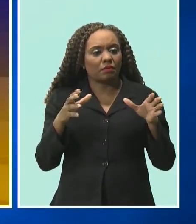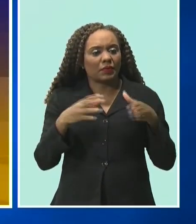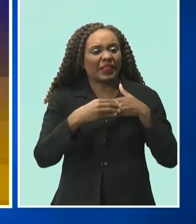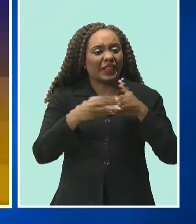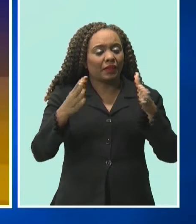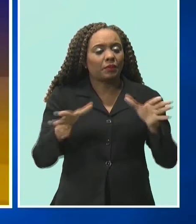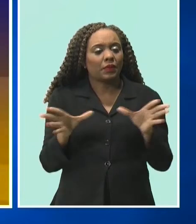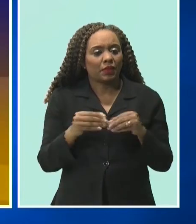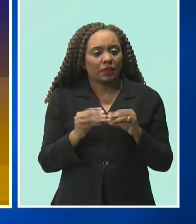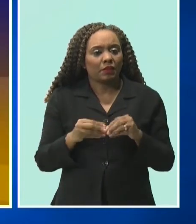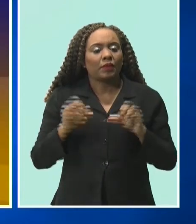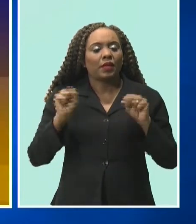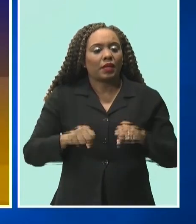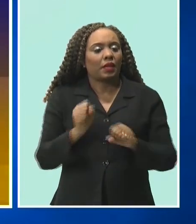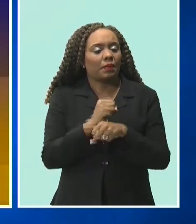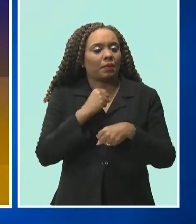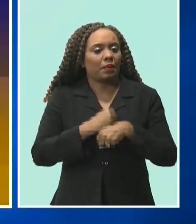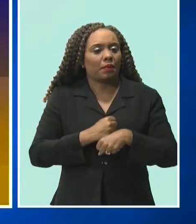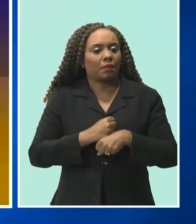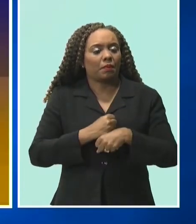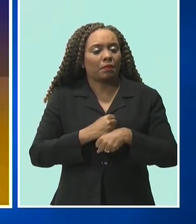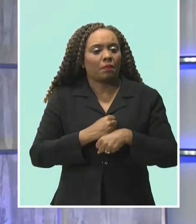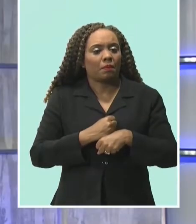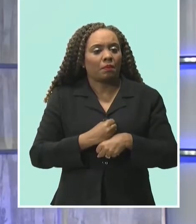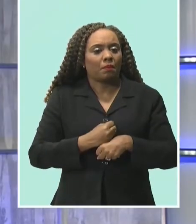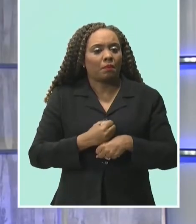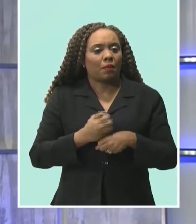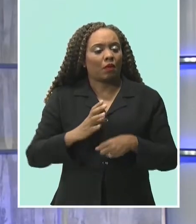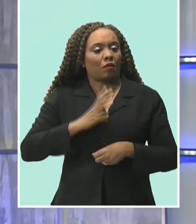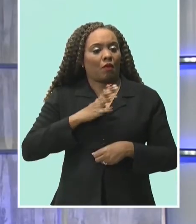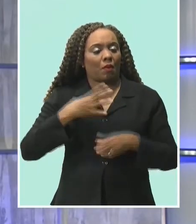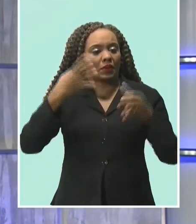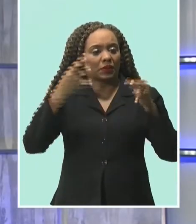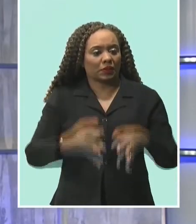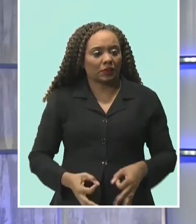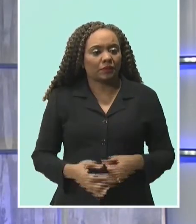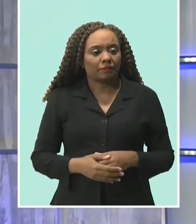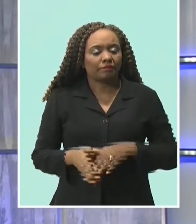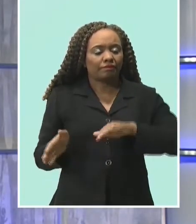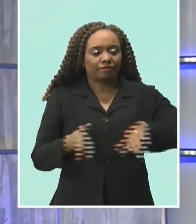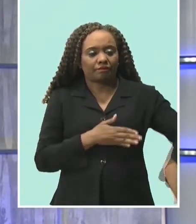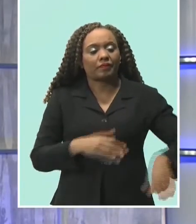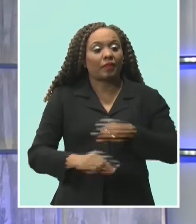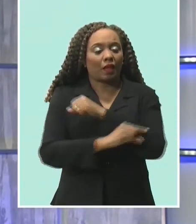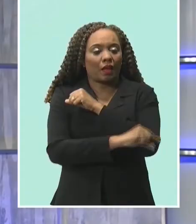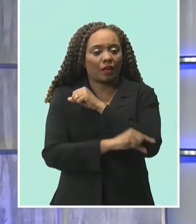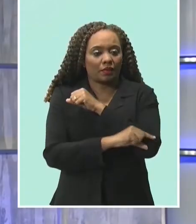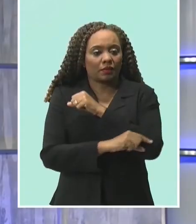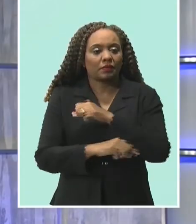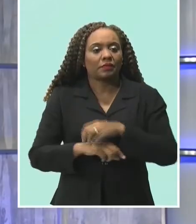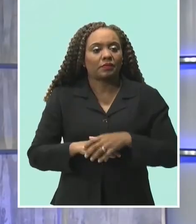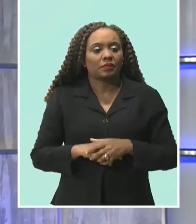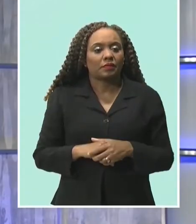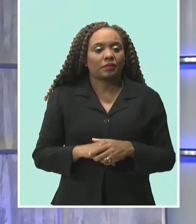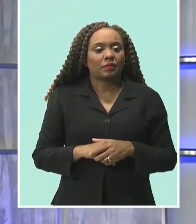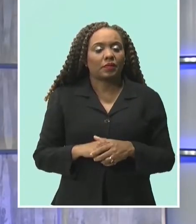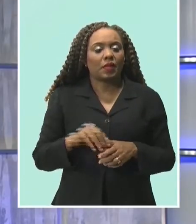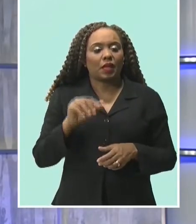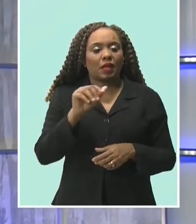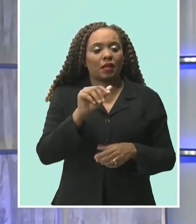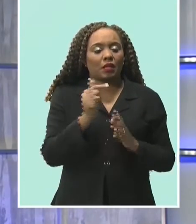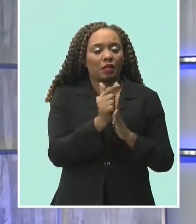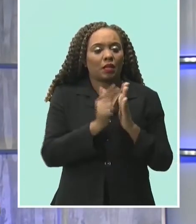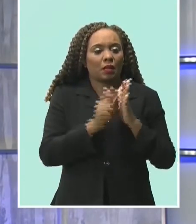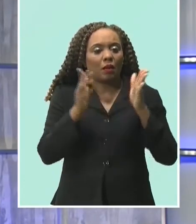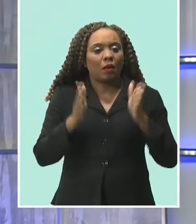take a formal decision on the matter. Well, over in Guyana, Mayor Robertson, the attorney who filed the